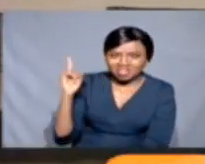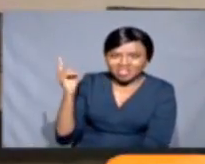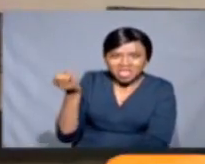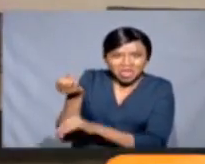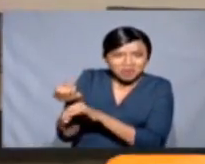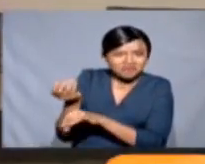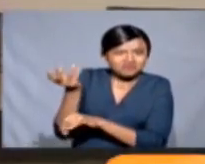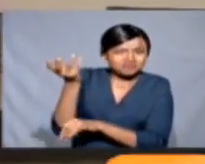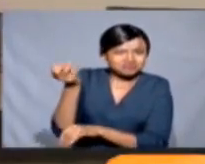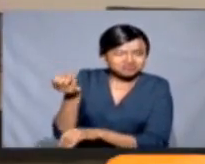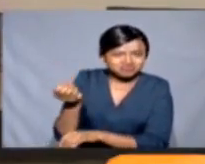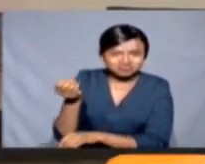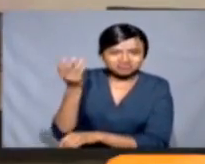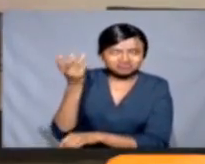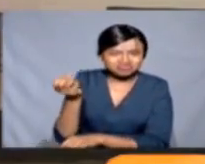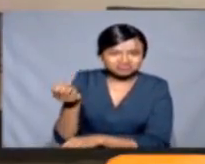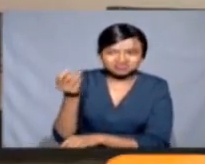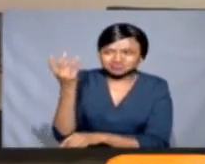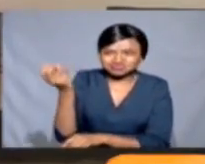friend.